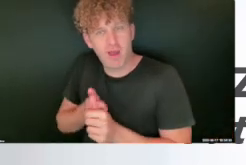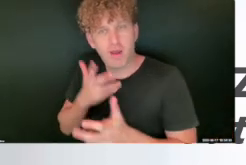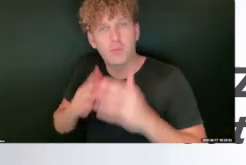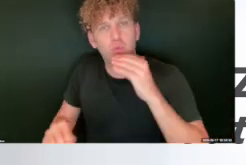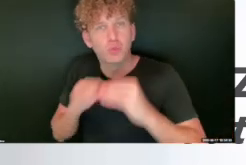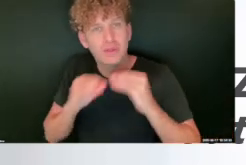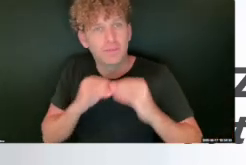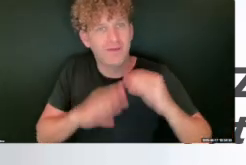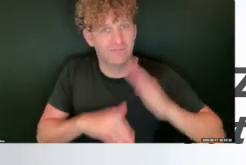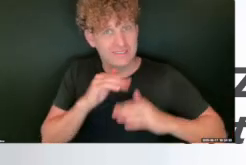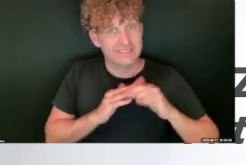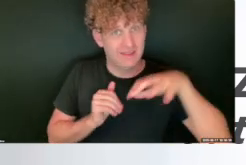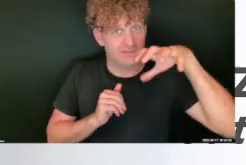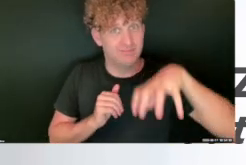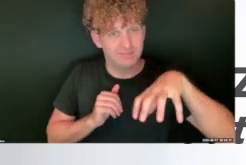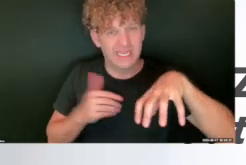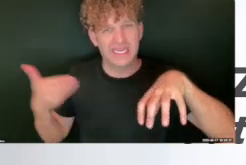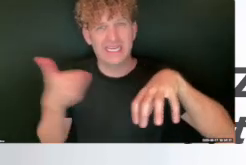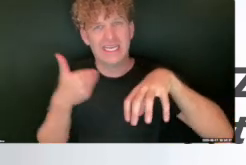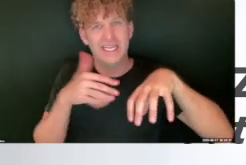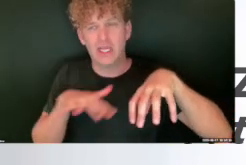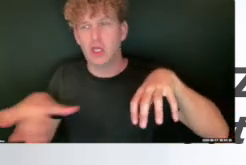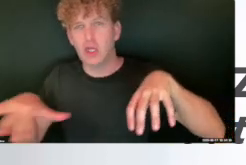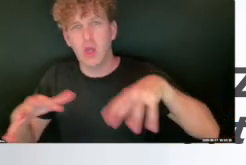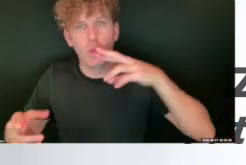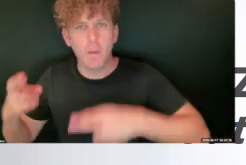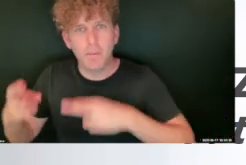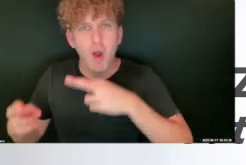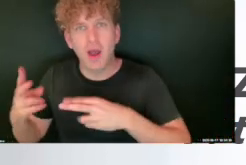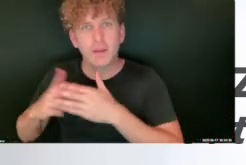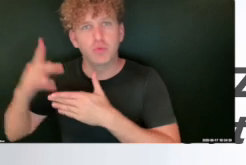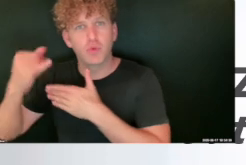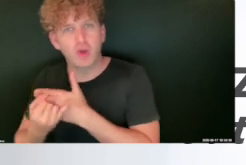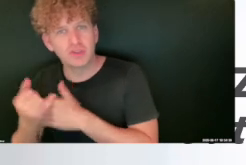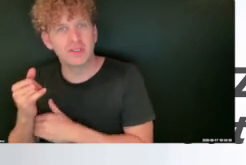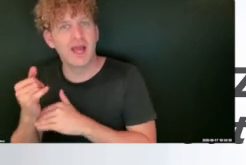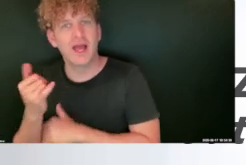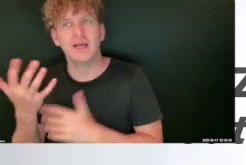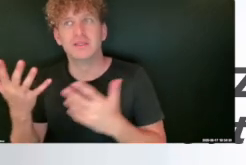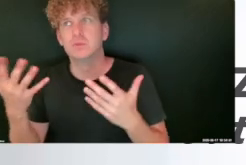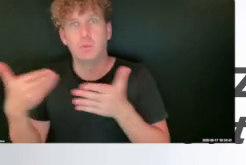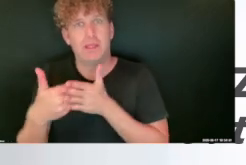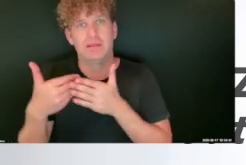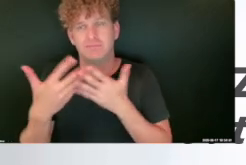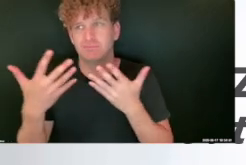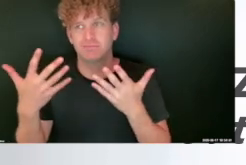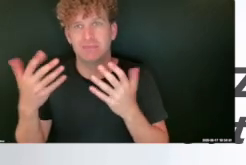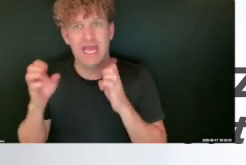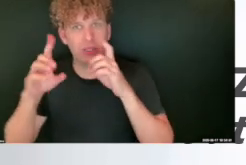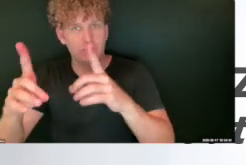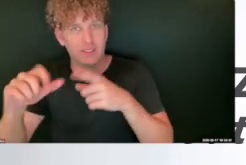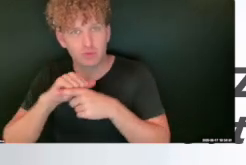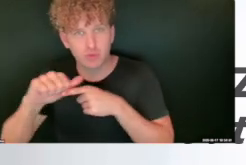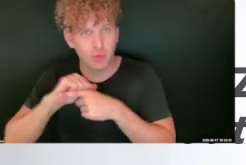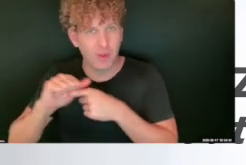C and have reached their respective end of life, EOL. These components will